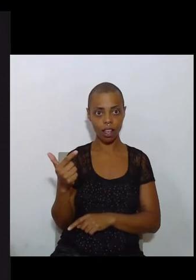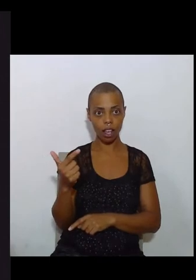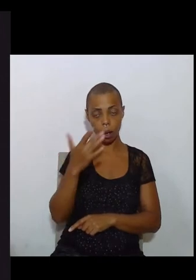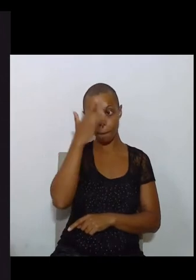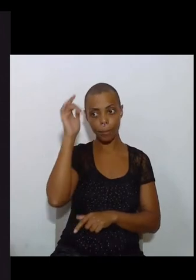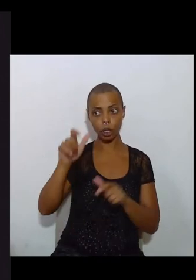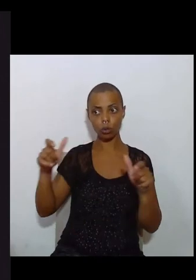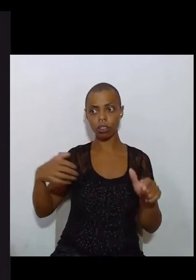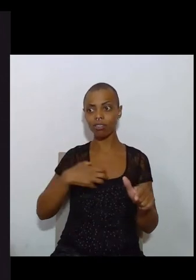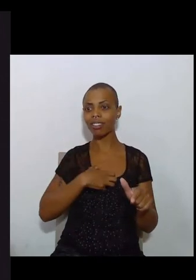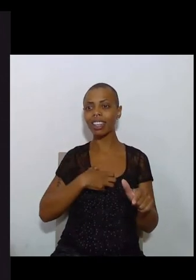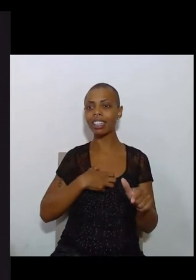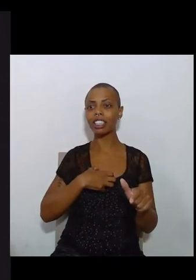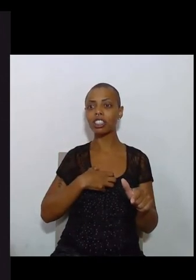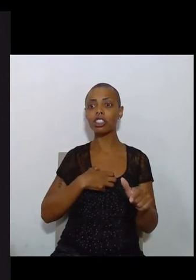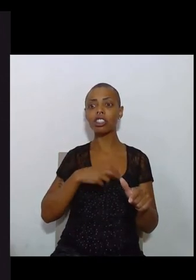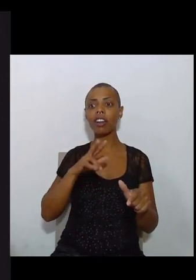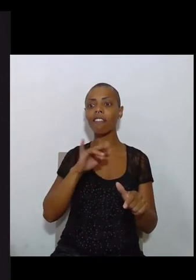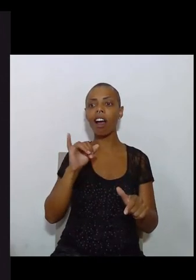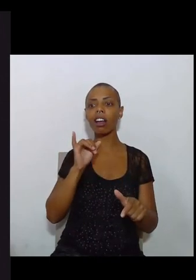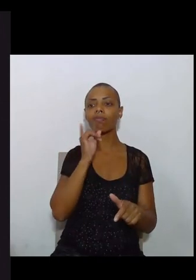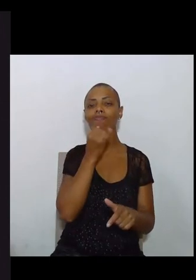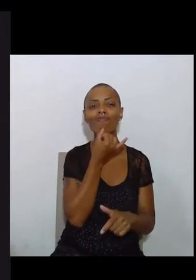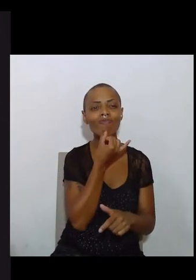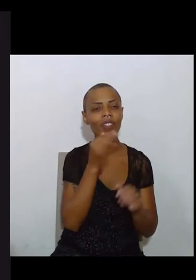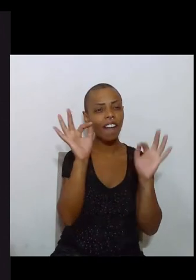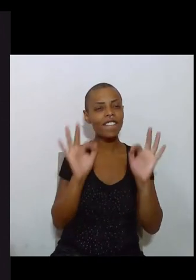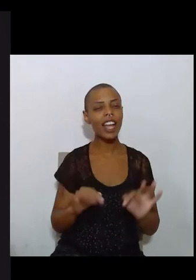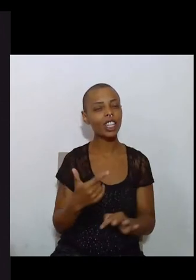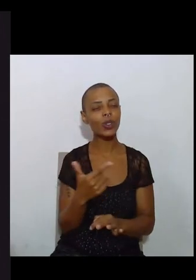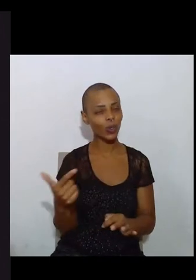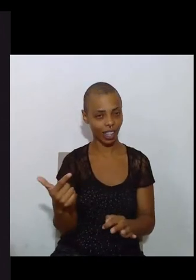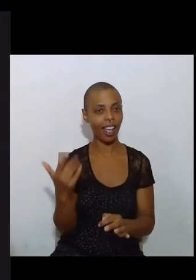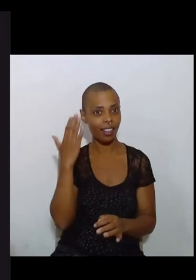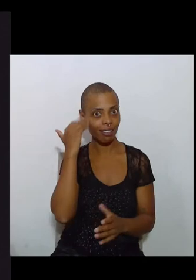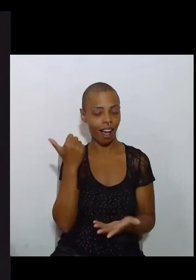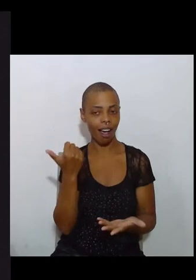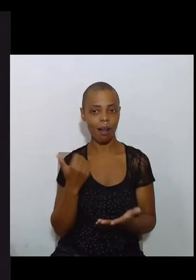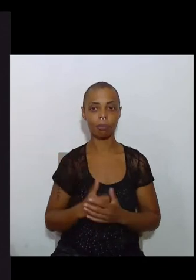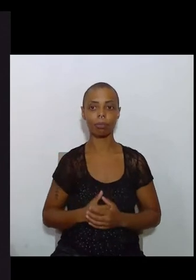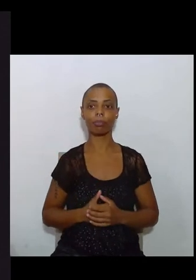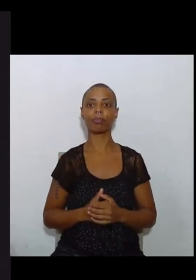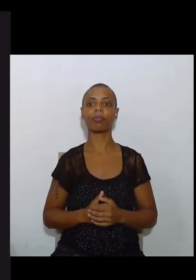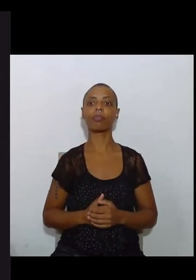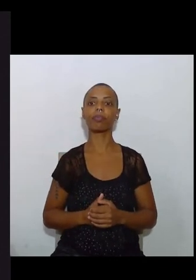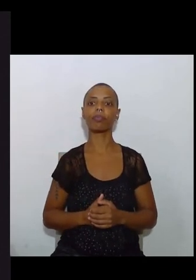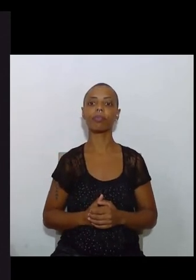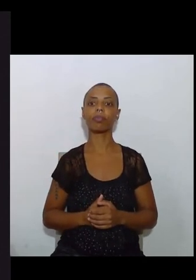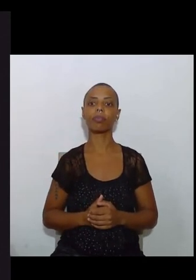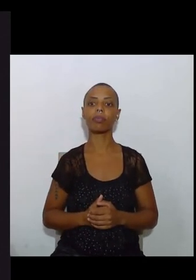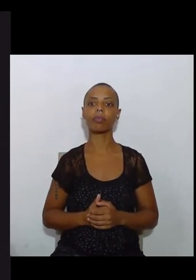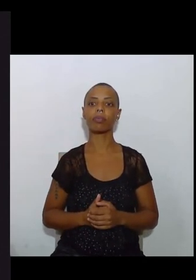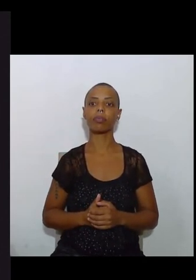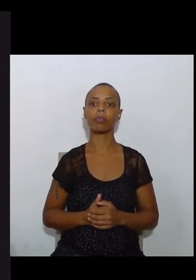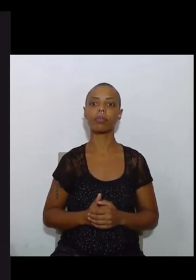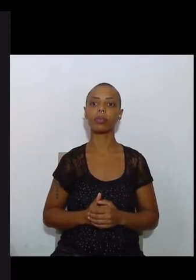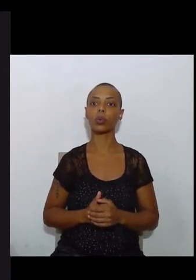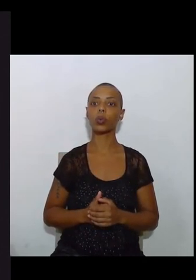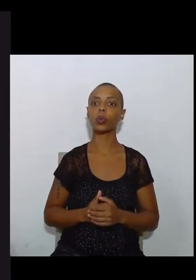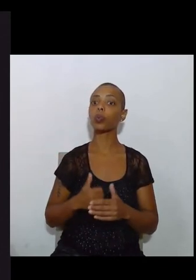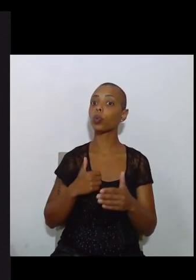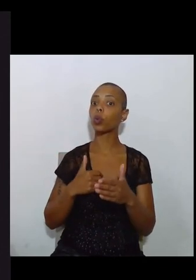um than it already is so yes at any given point of time you know we are open for collaborations